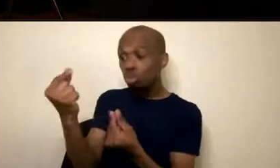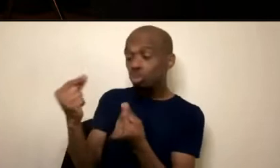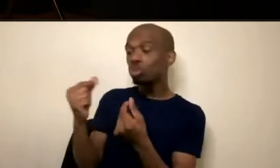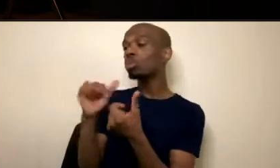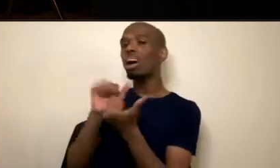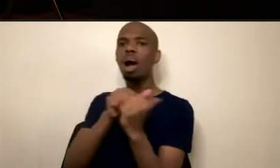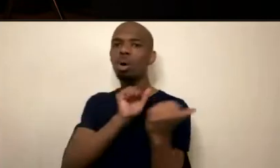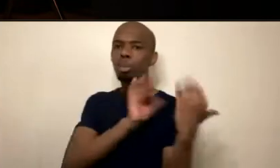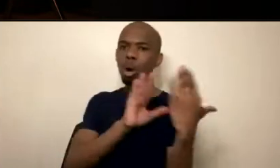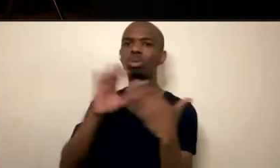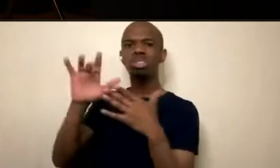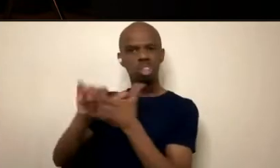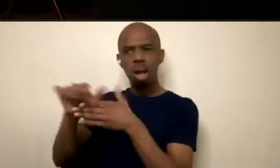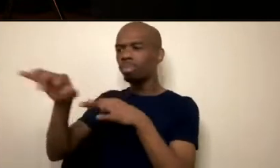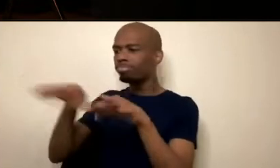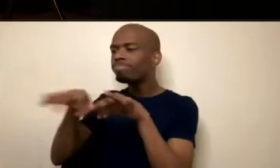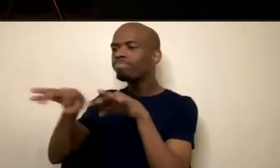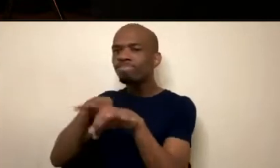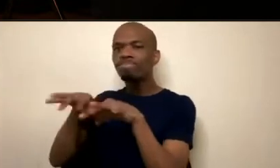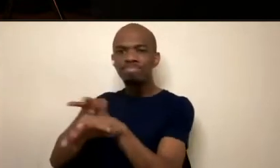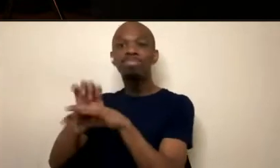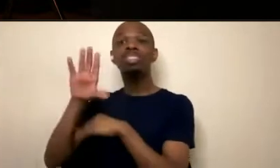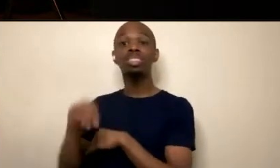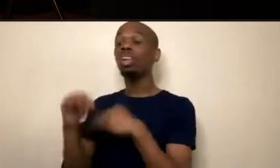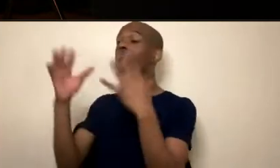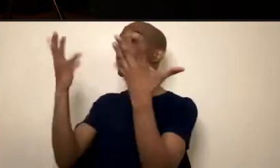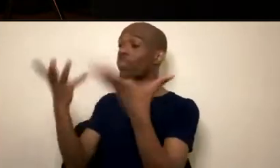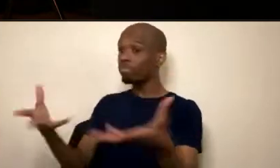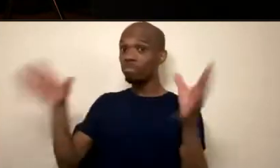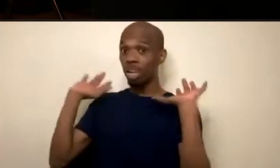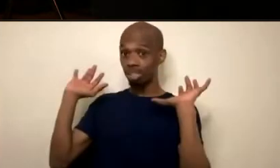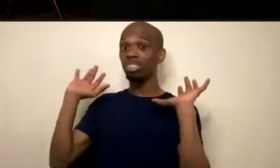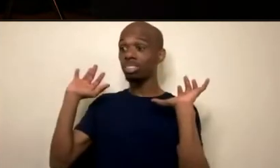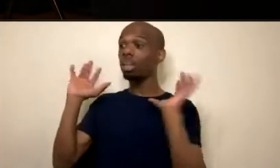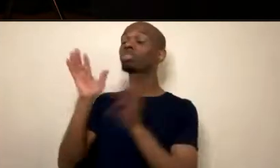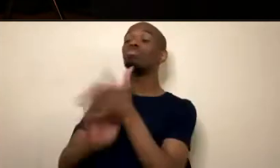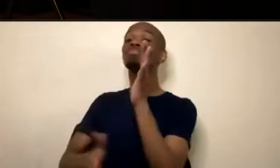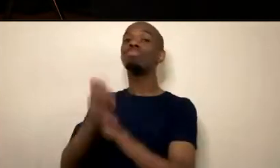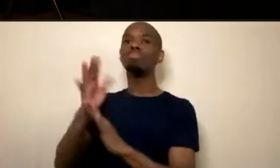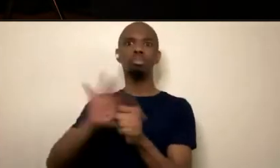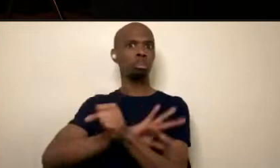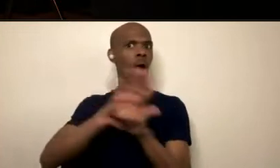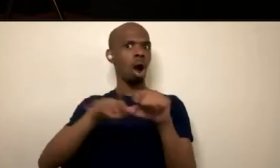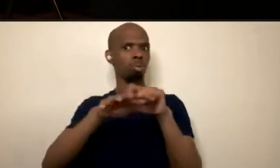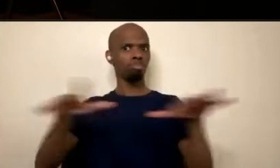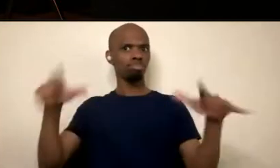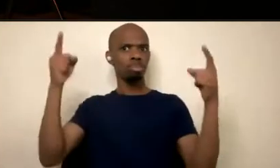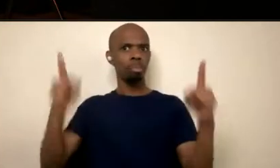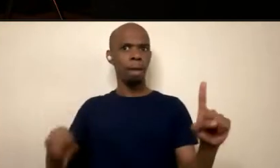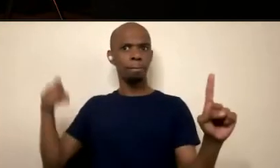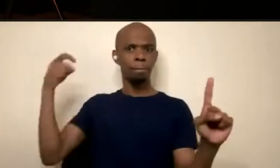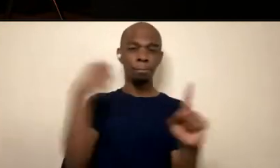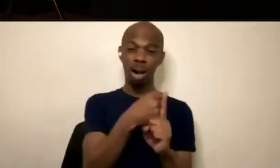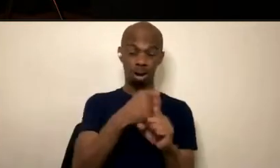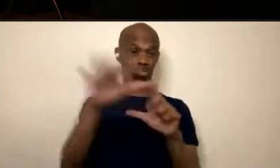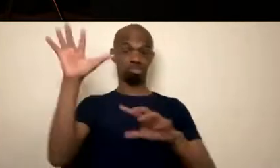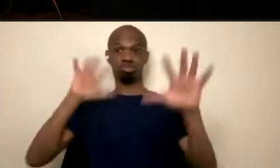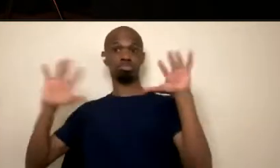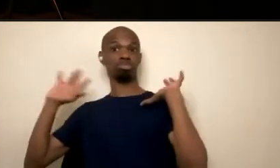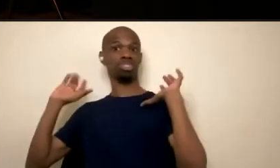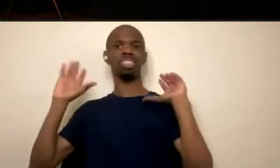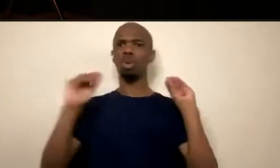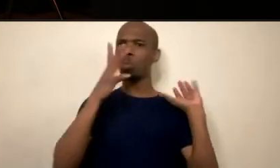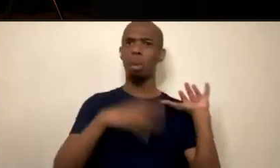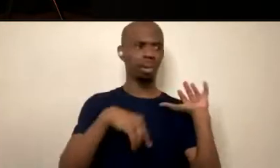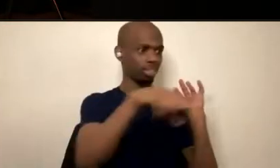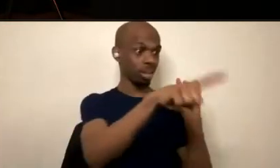ex-offender who got out when the COVID happened. Women got out, they were released early. So they were coming back from jail.